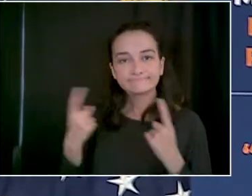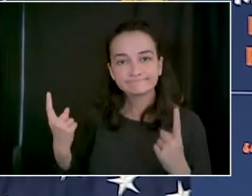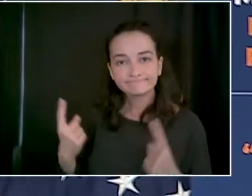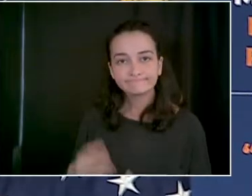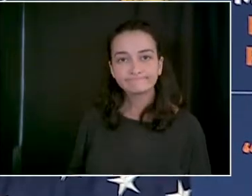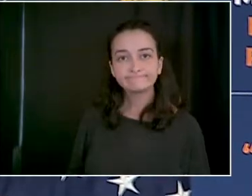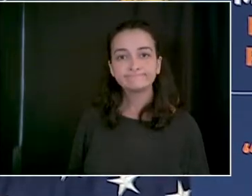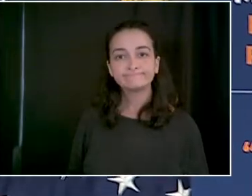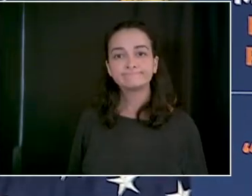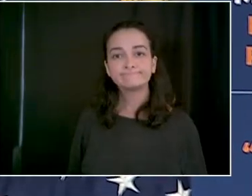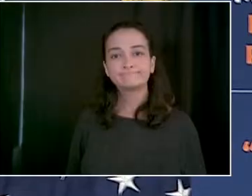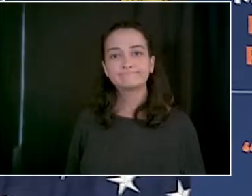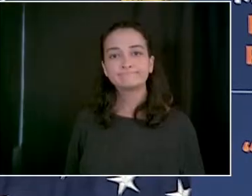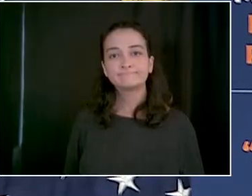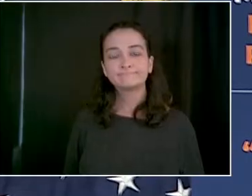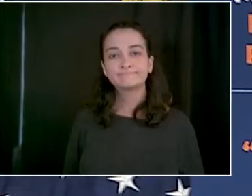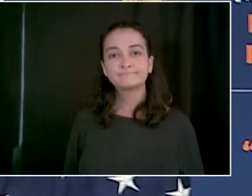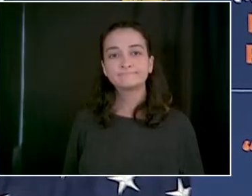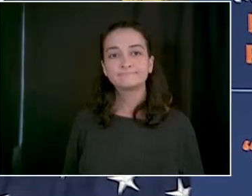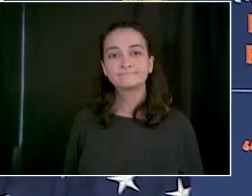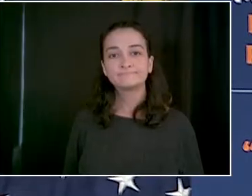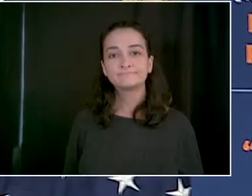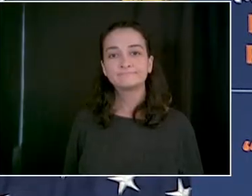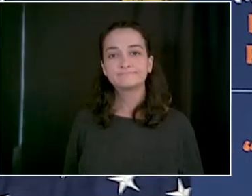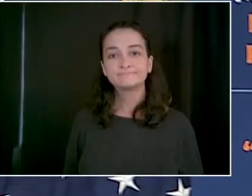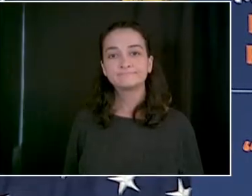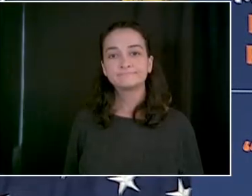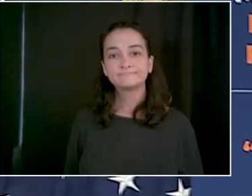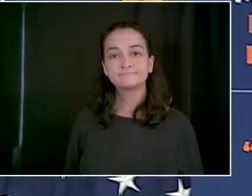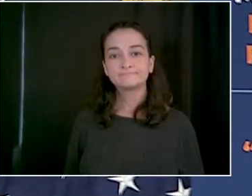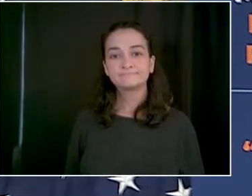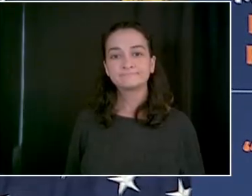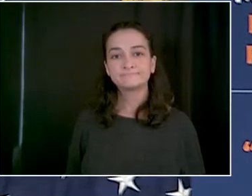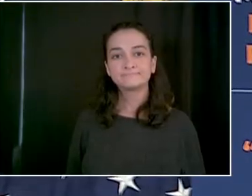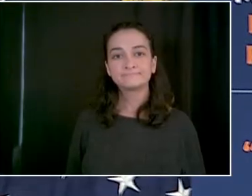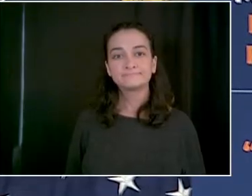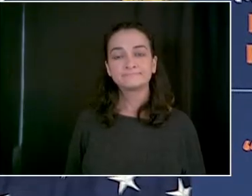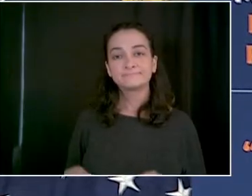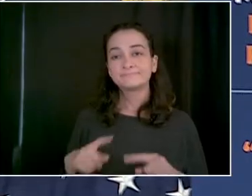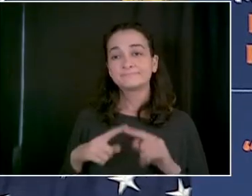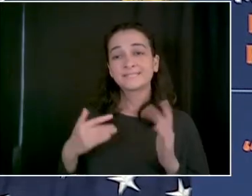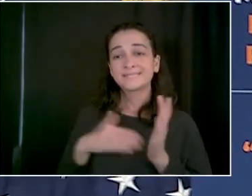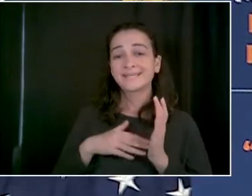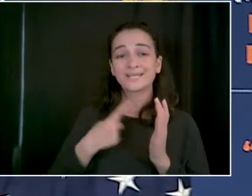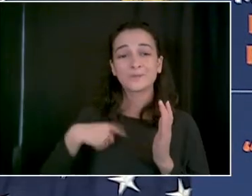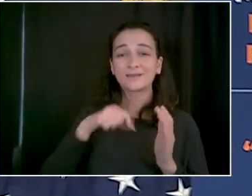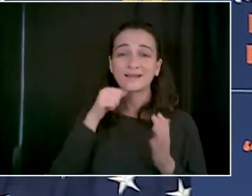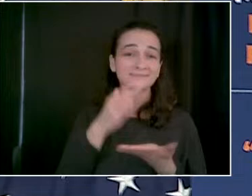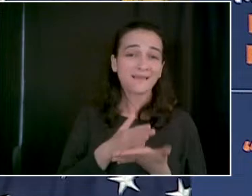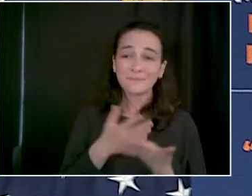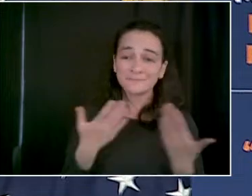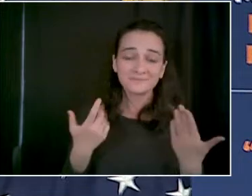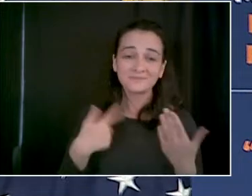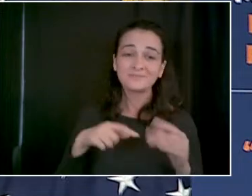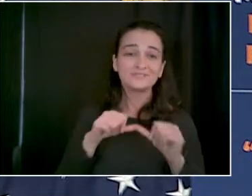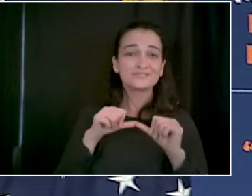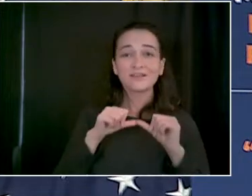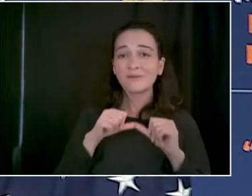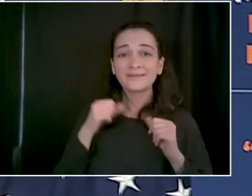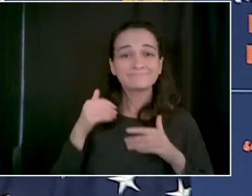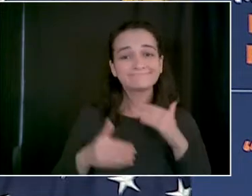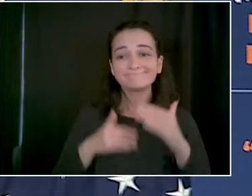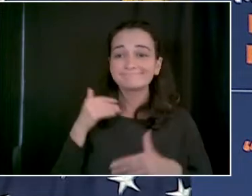were witnessing. You know, at 1 week we had a high of 4,000 people. So I think it's a combination. All of us who are chief